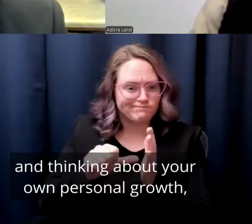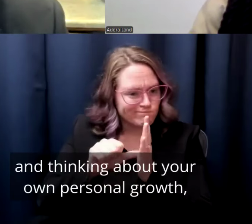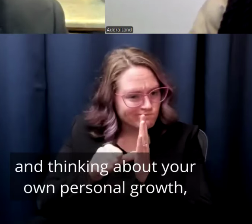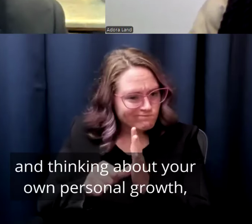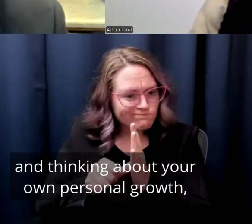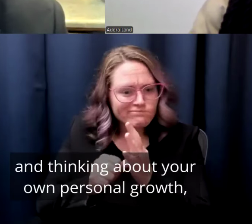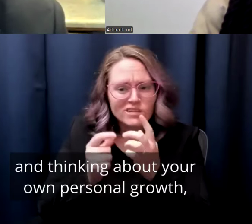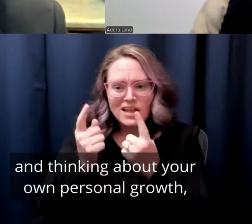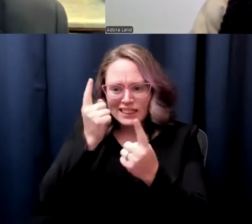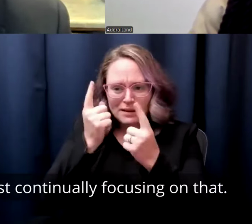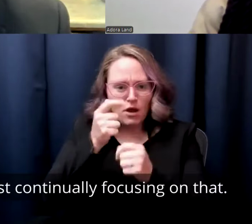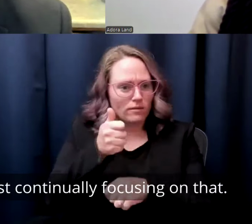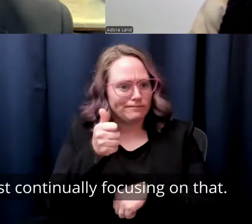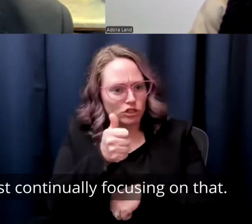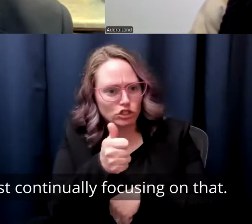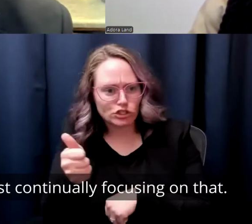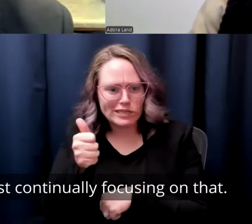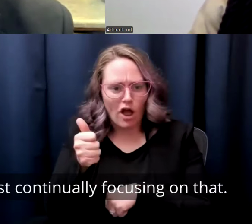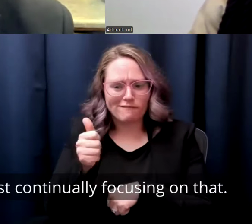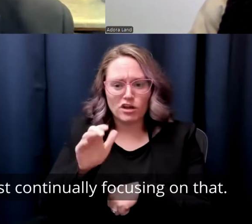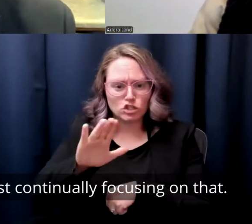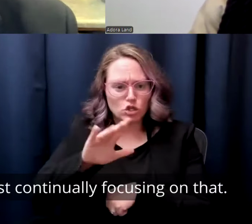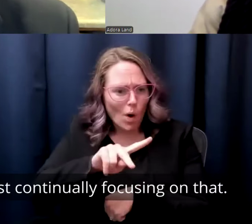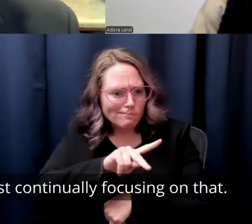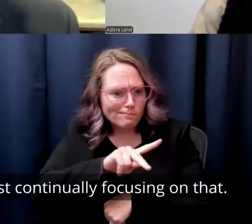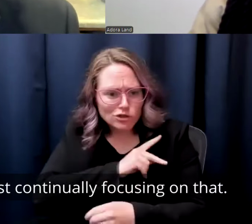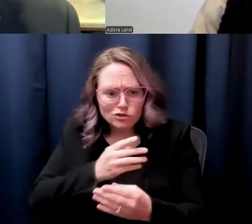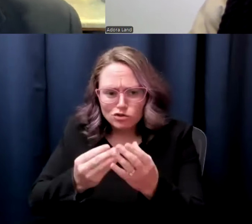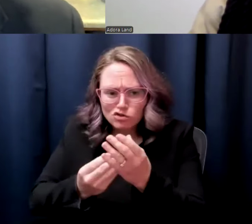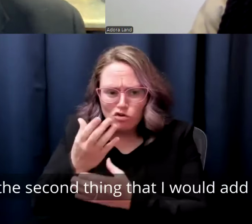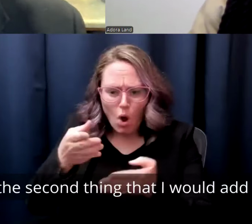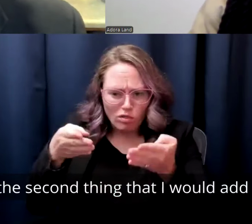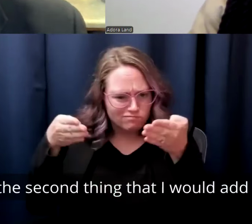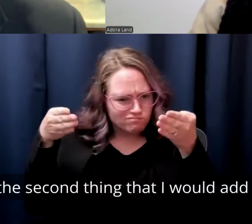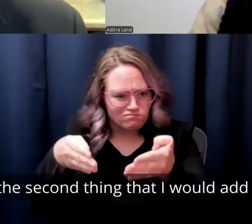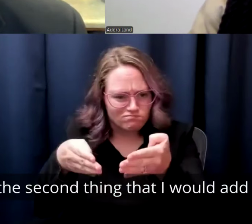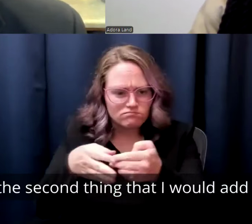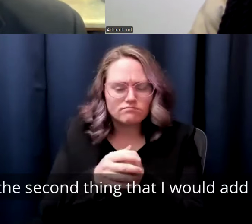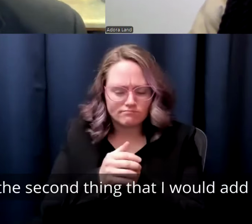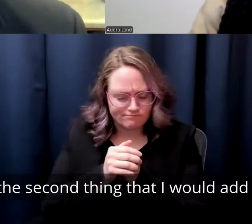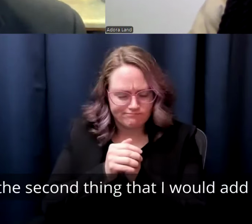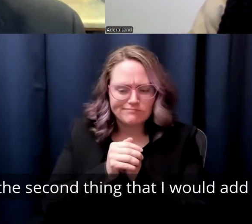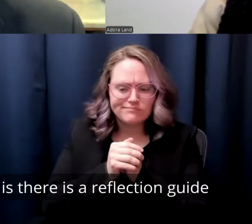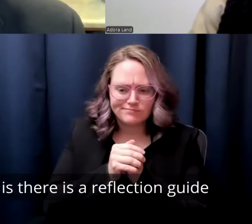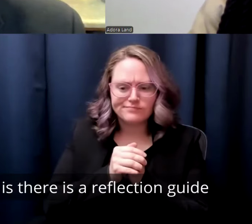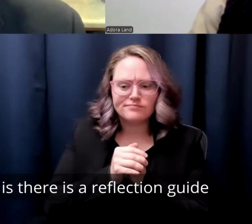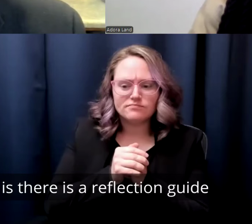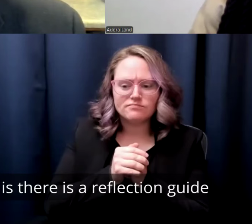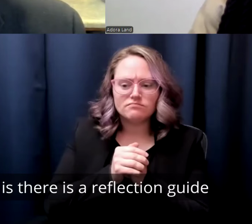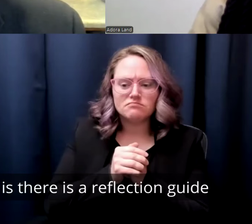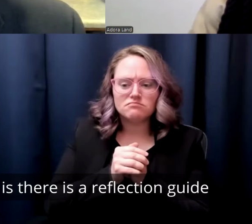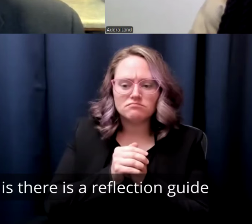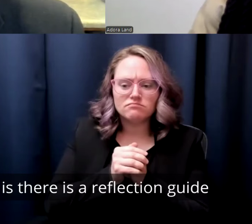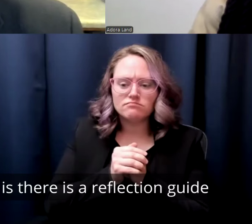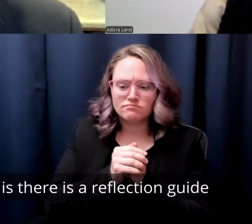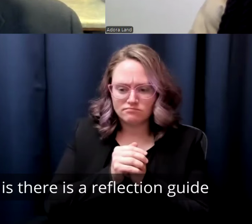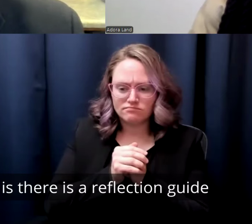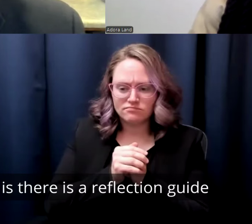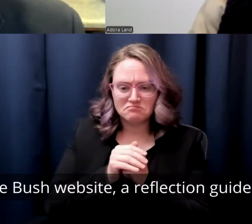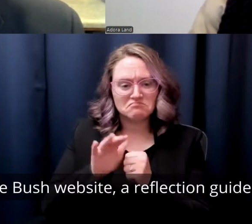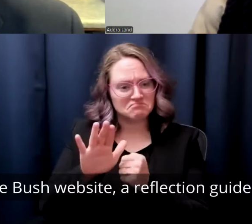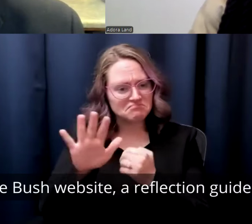own personal growth, just continually focusing on that. And the second thing that I would add is there is a